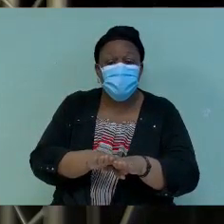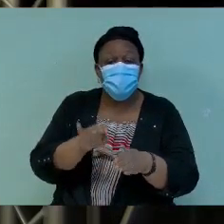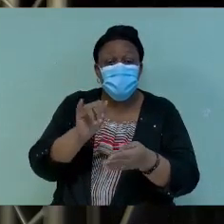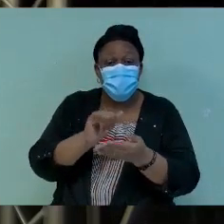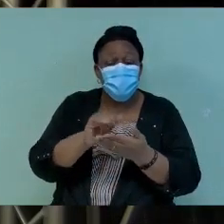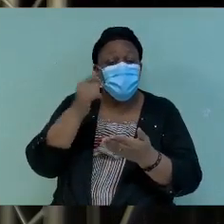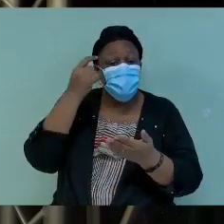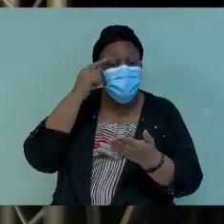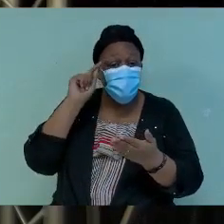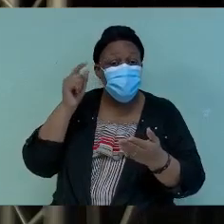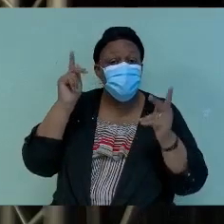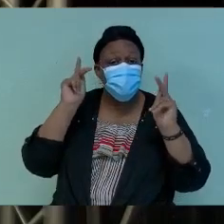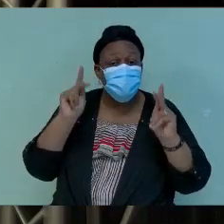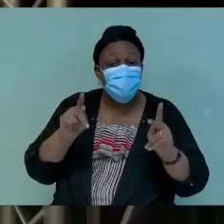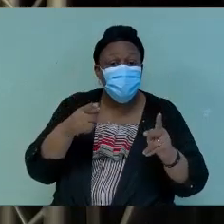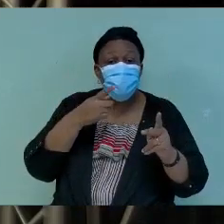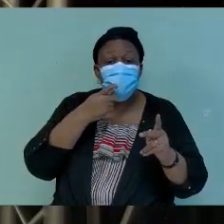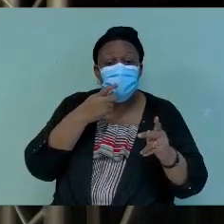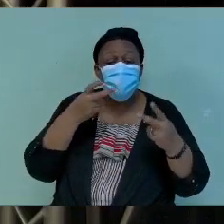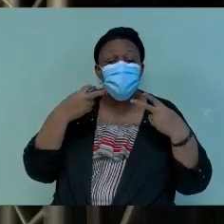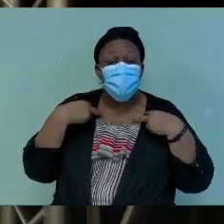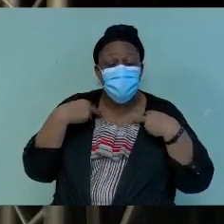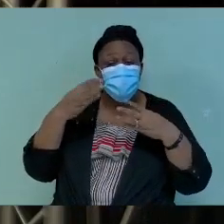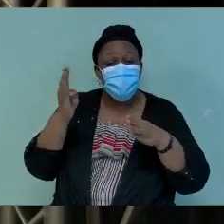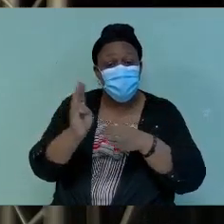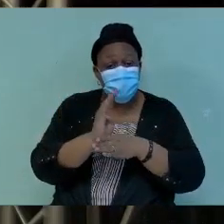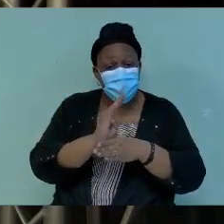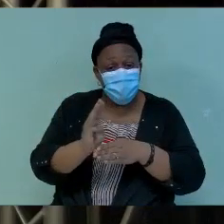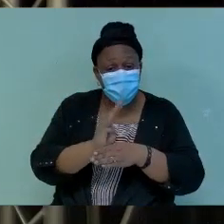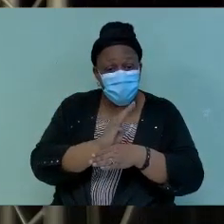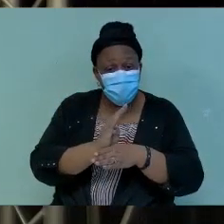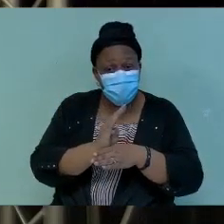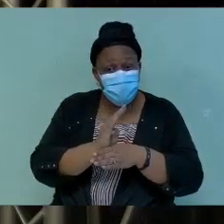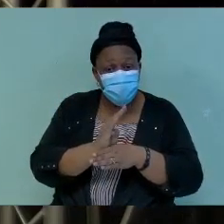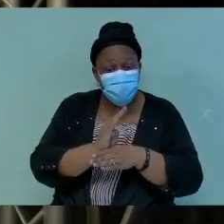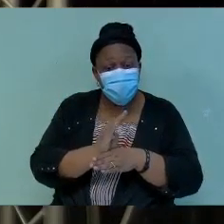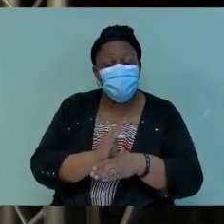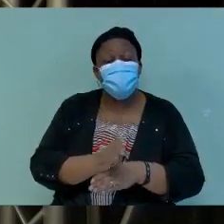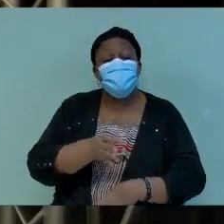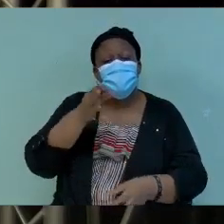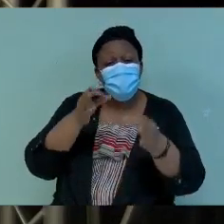Regulation 15 expires on May 9th.